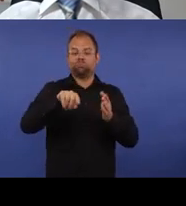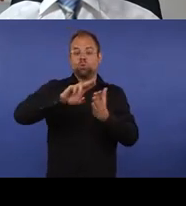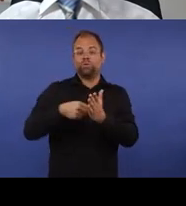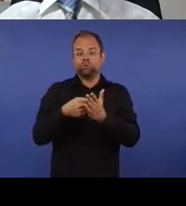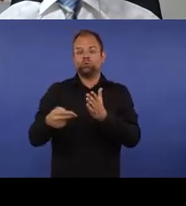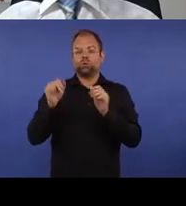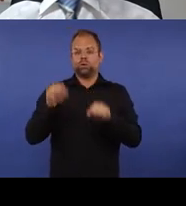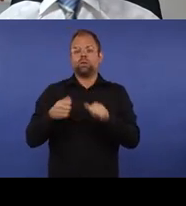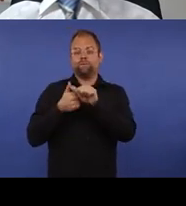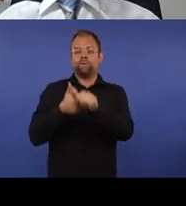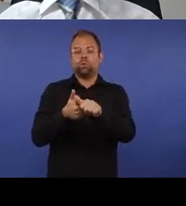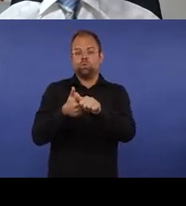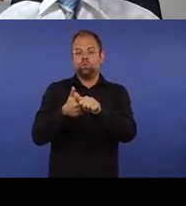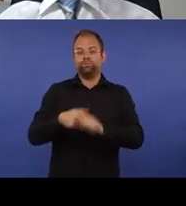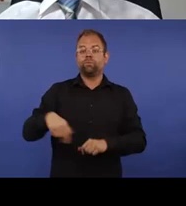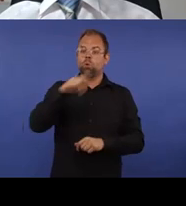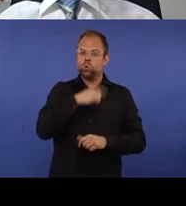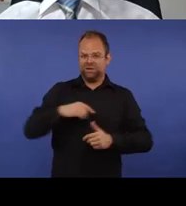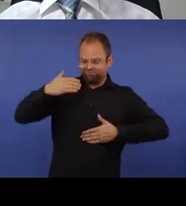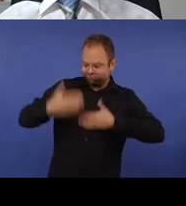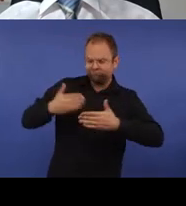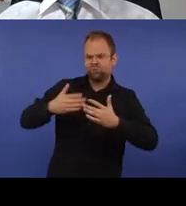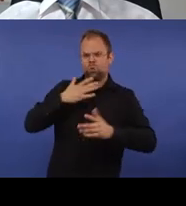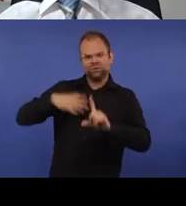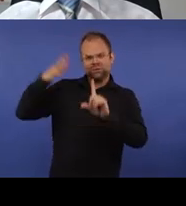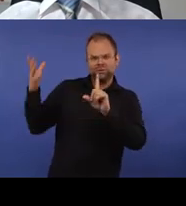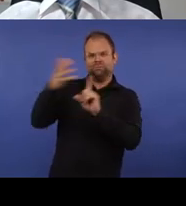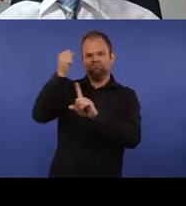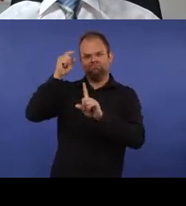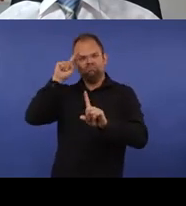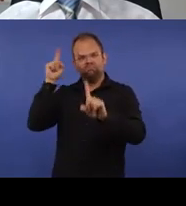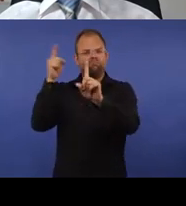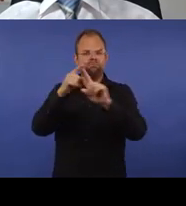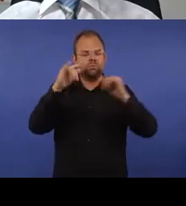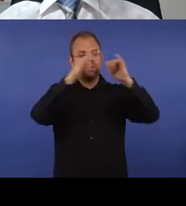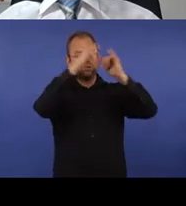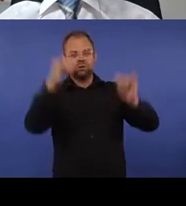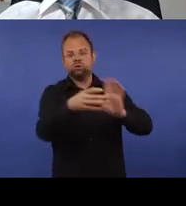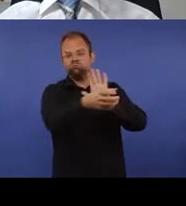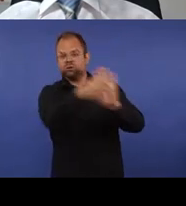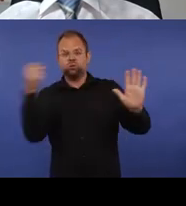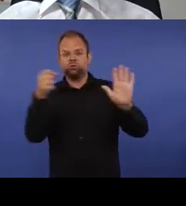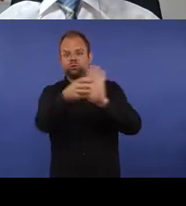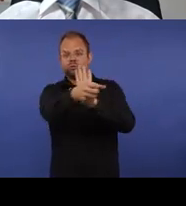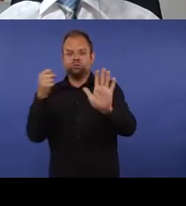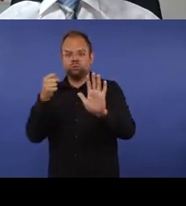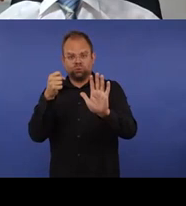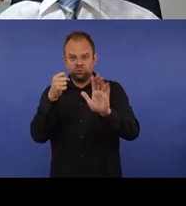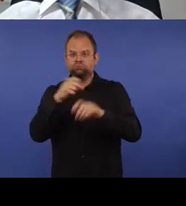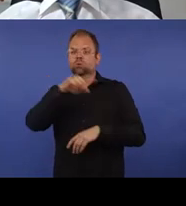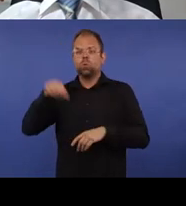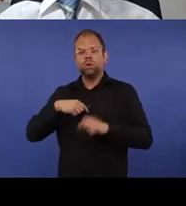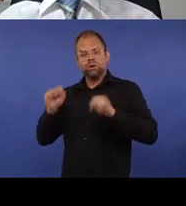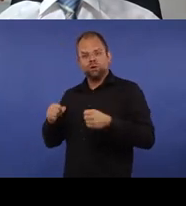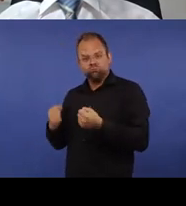the world to ensure persons with disabilities know their rights through peer support and the establishment of independent